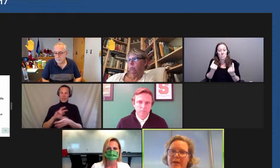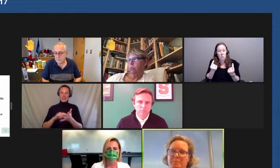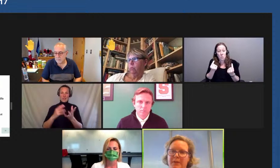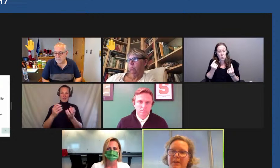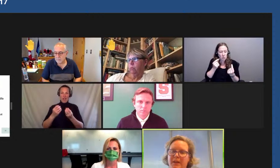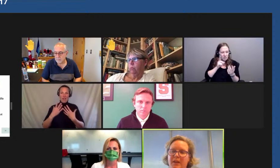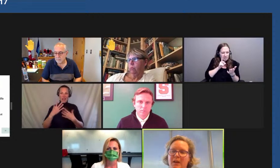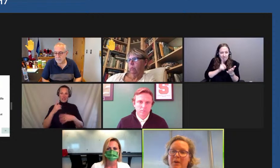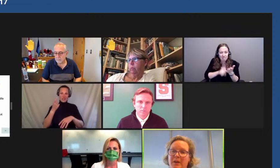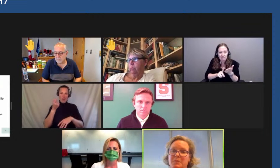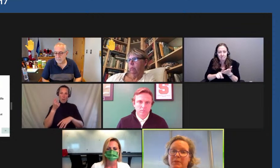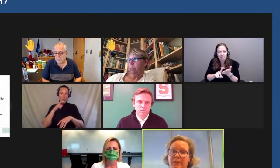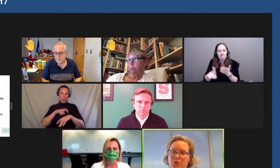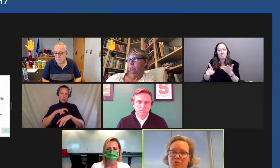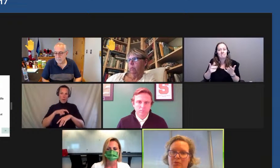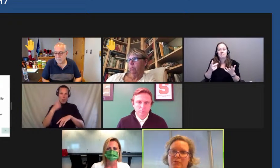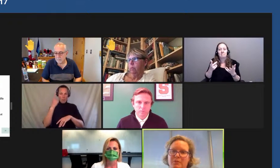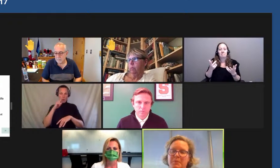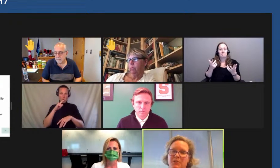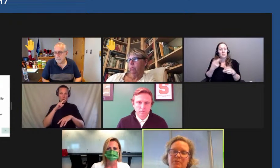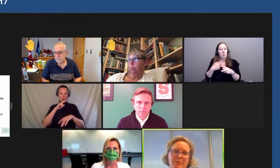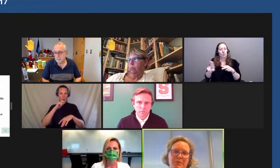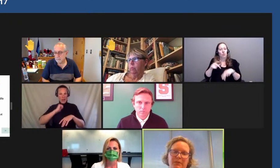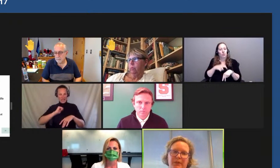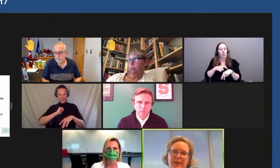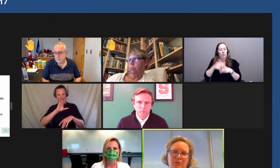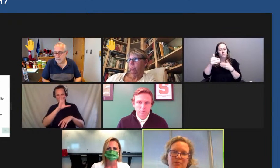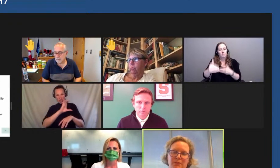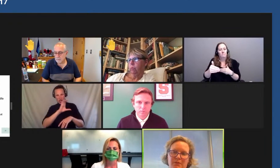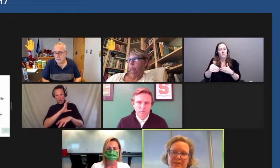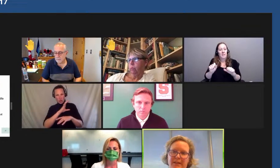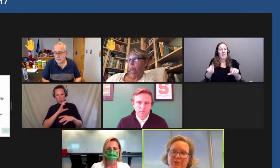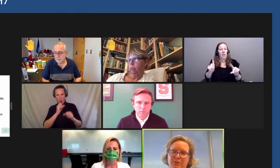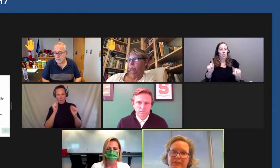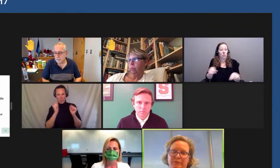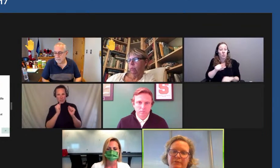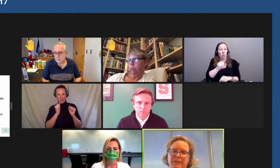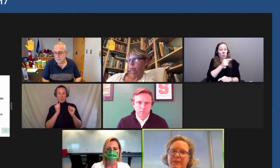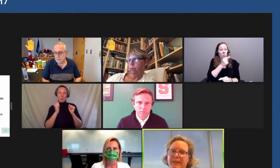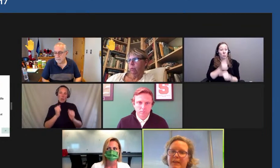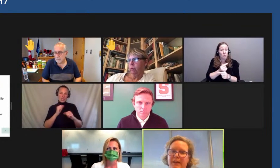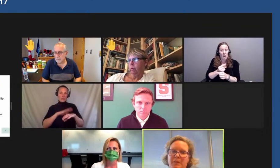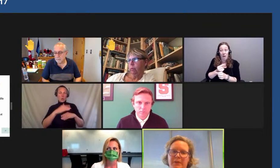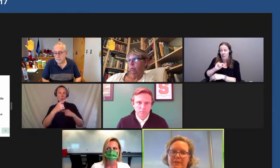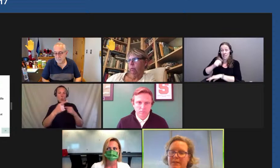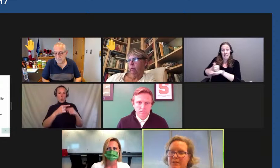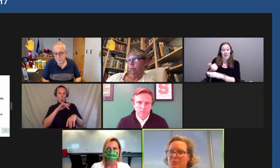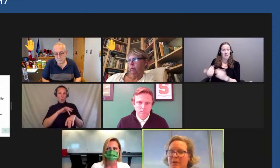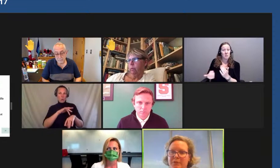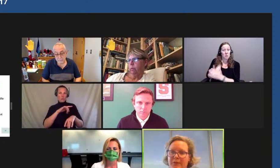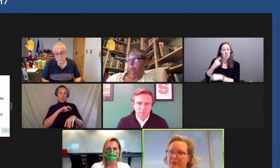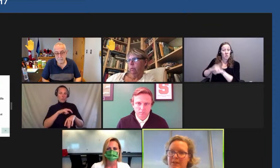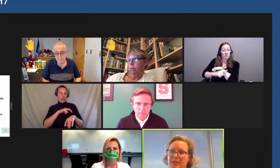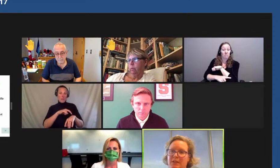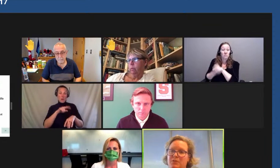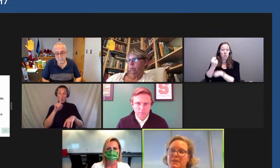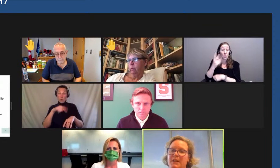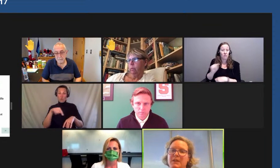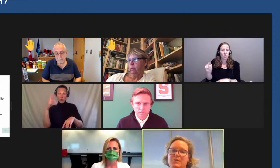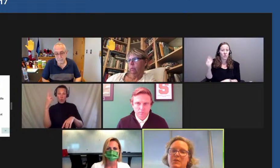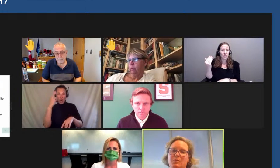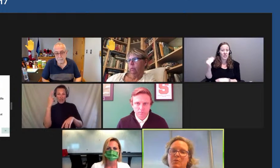what might be possible in the short term, because you're absolutely right. In order to decide a new landfill, it's 12 to 15